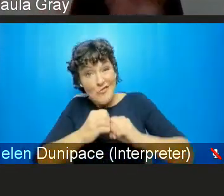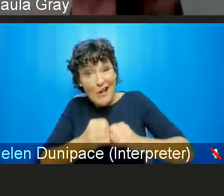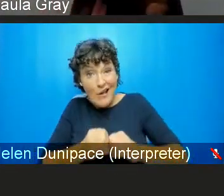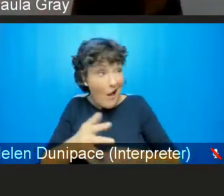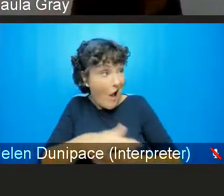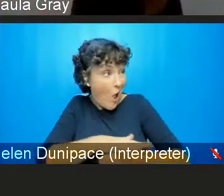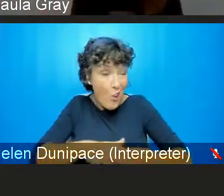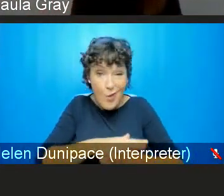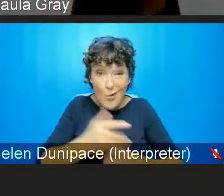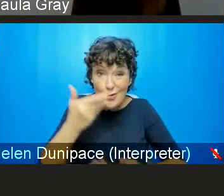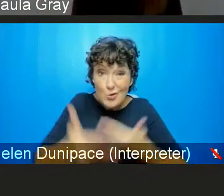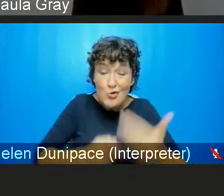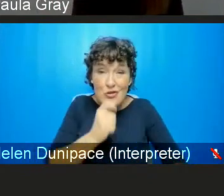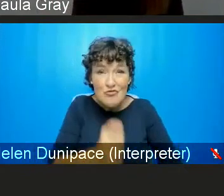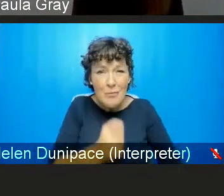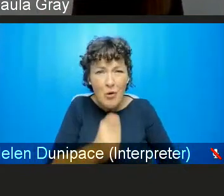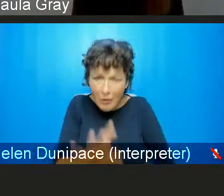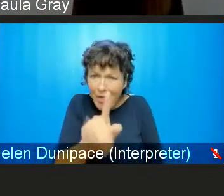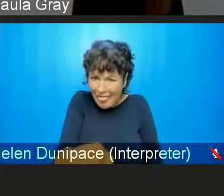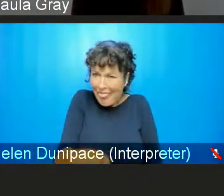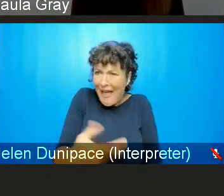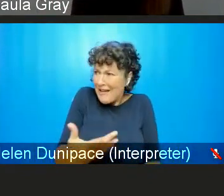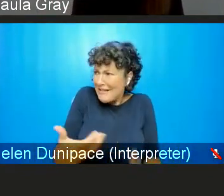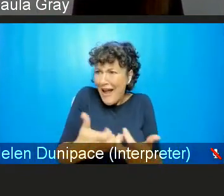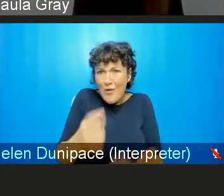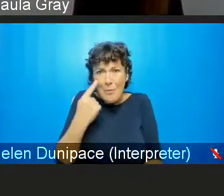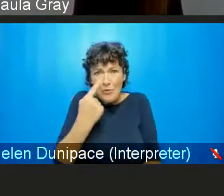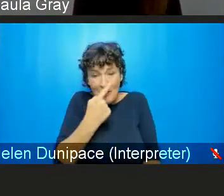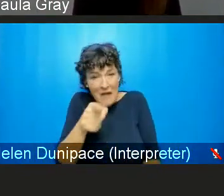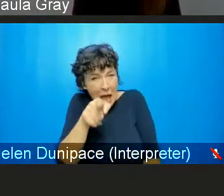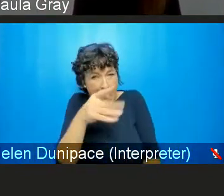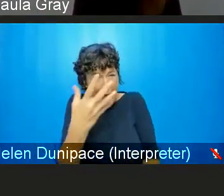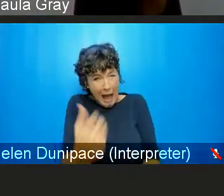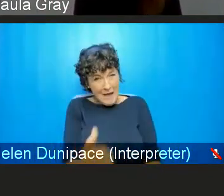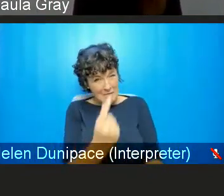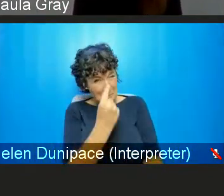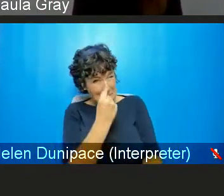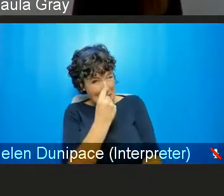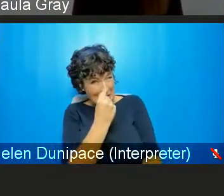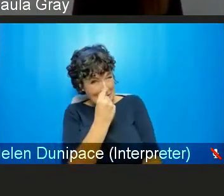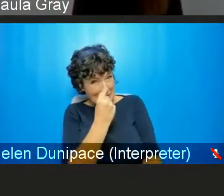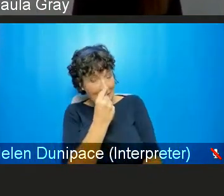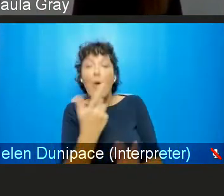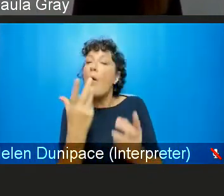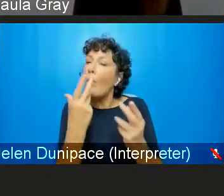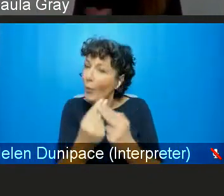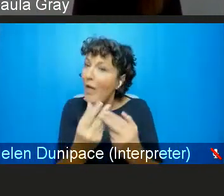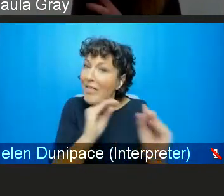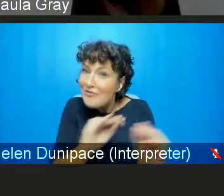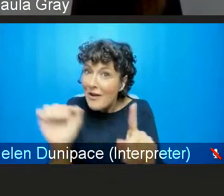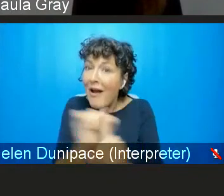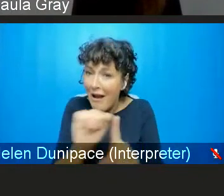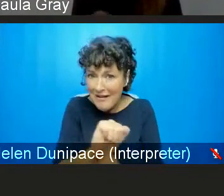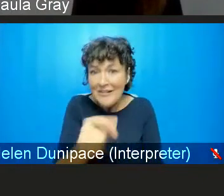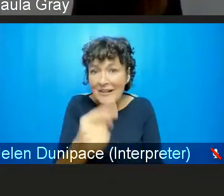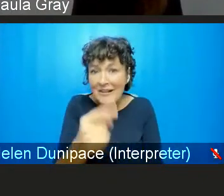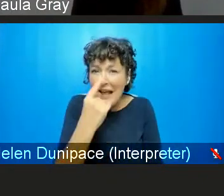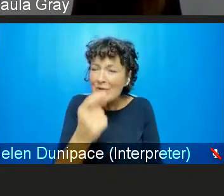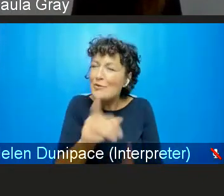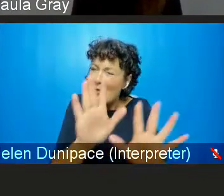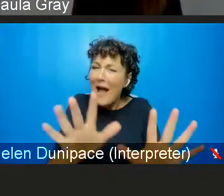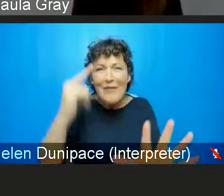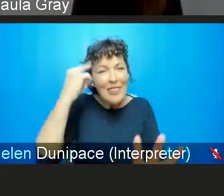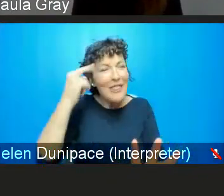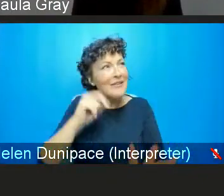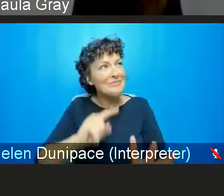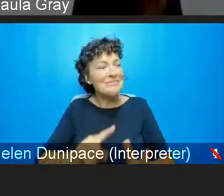it. And it's another way of showcasing their ability. So I think, really, as you say, Brian, it's about trying to strip back this sort of